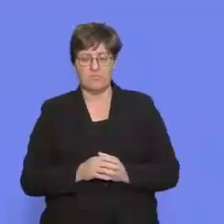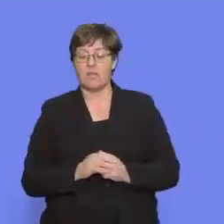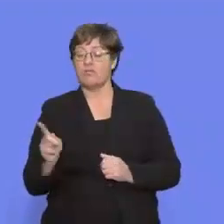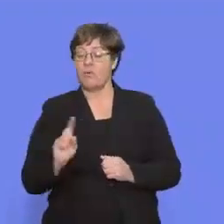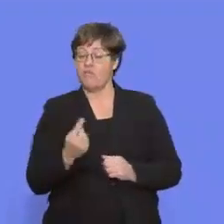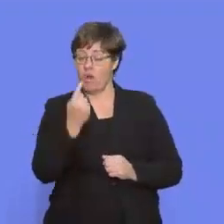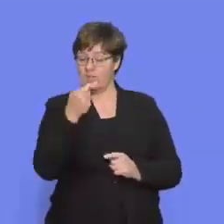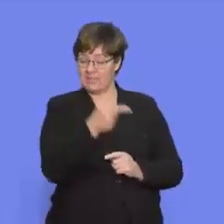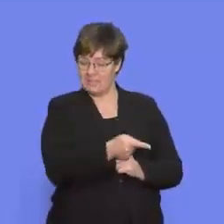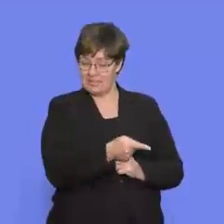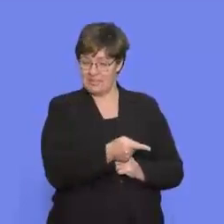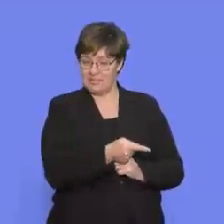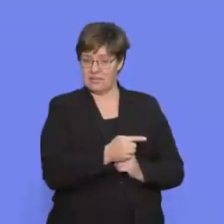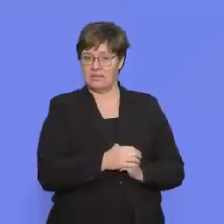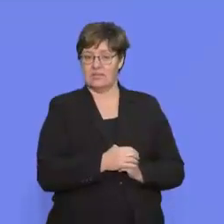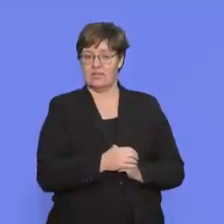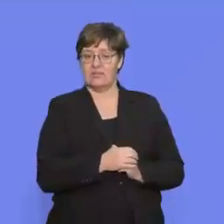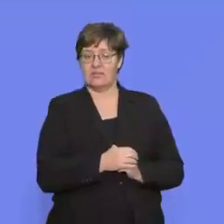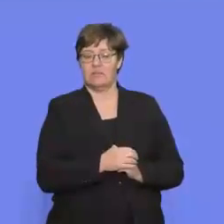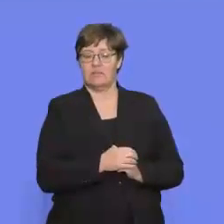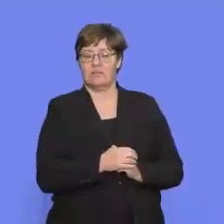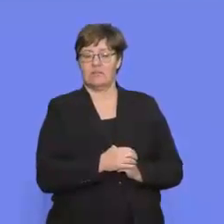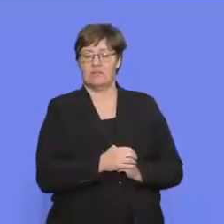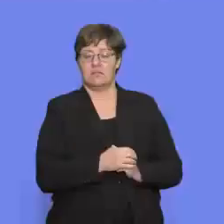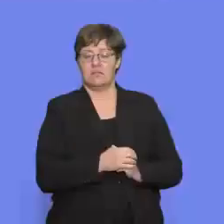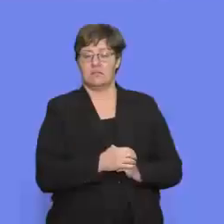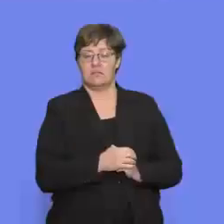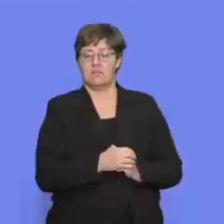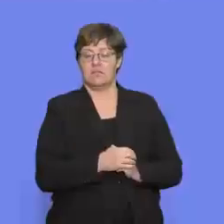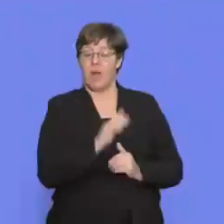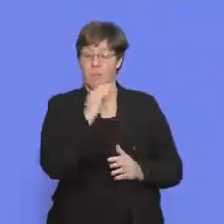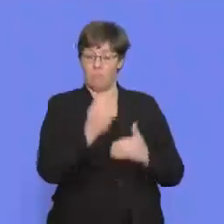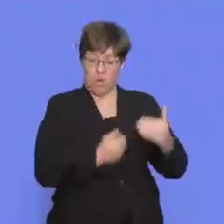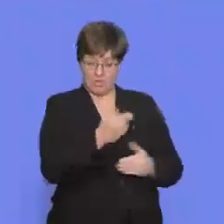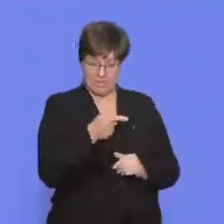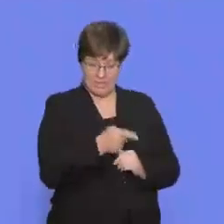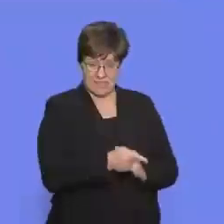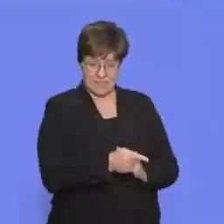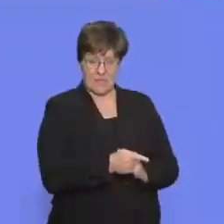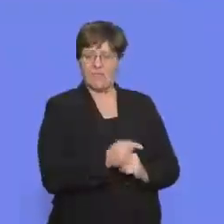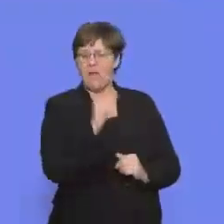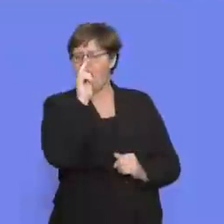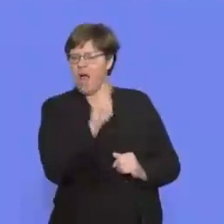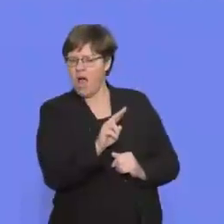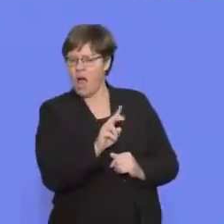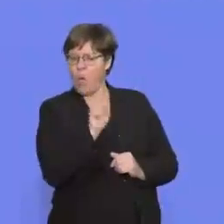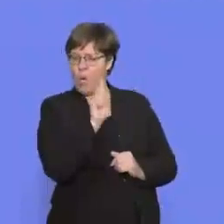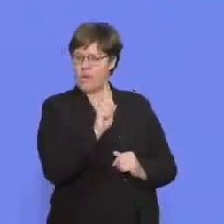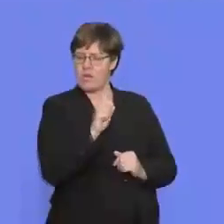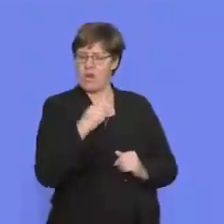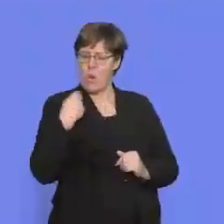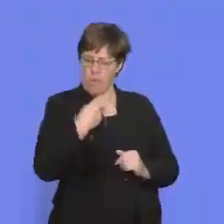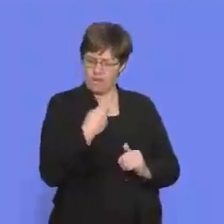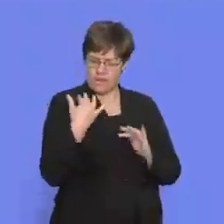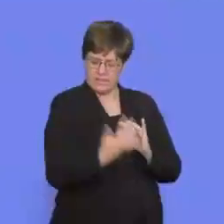will be during this process whereby we see one hormone being stimulated